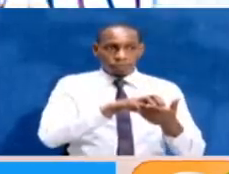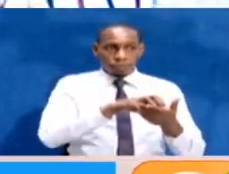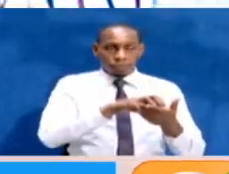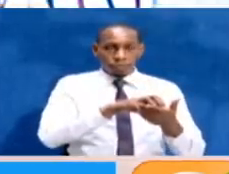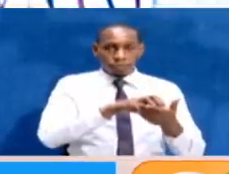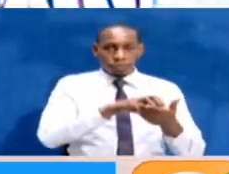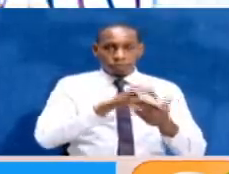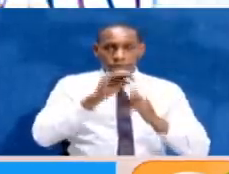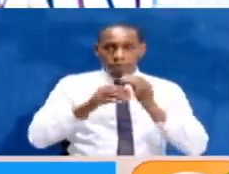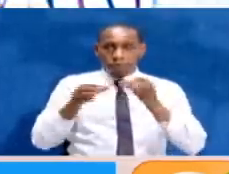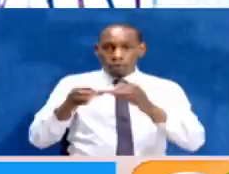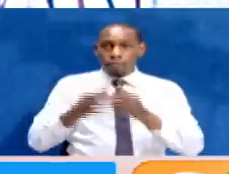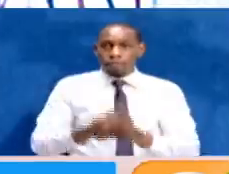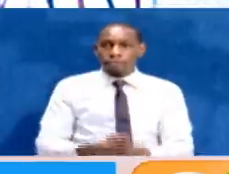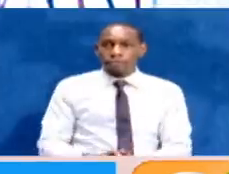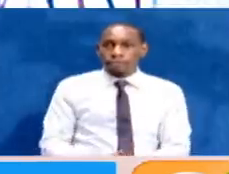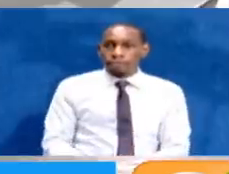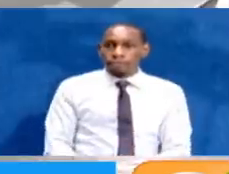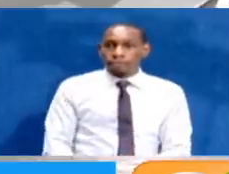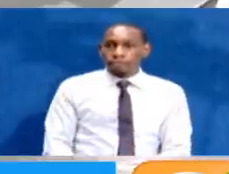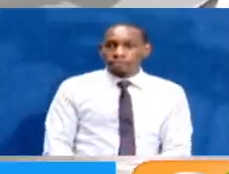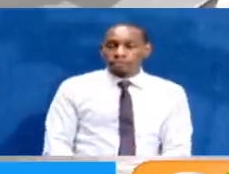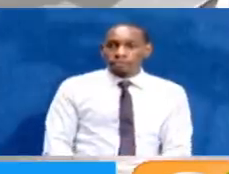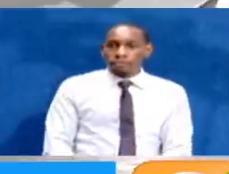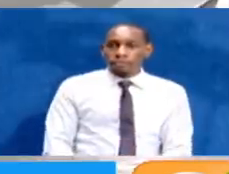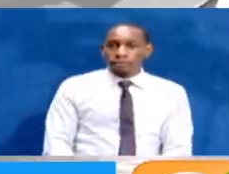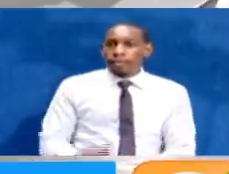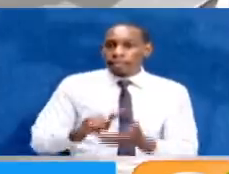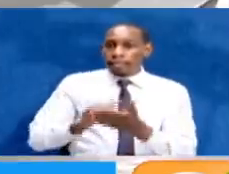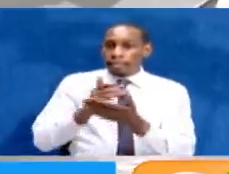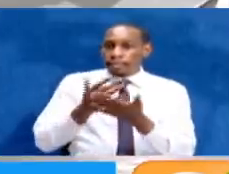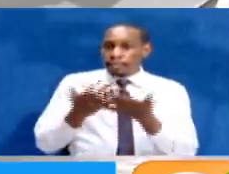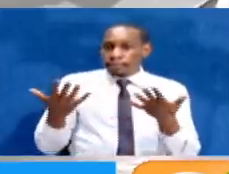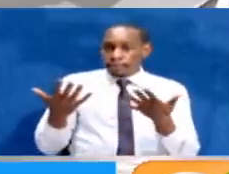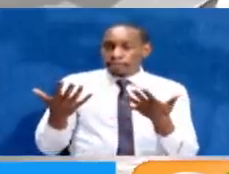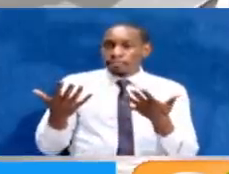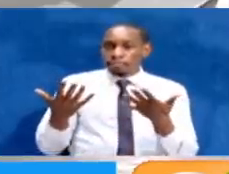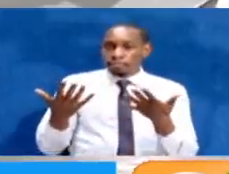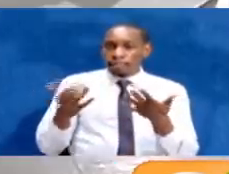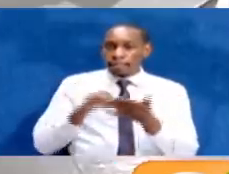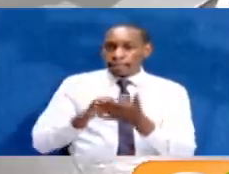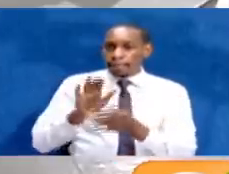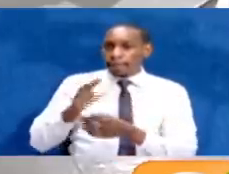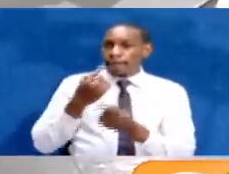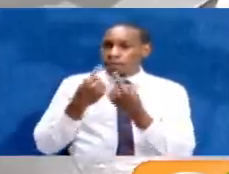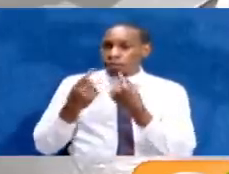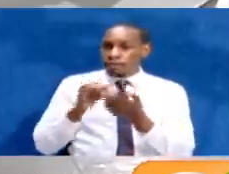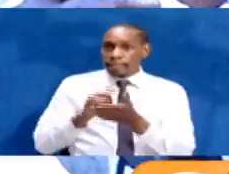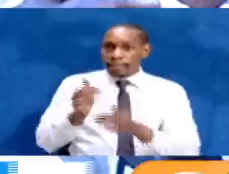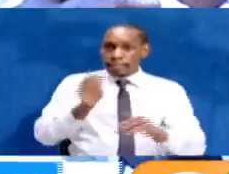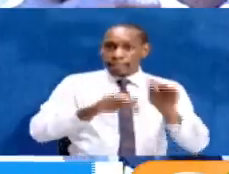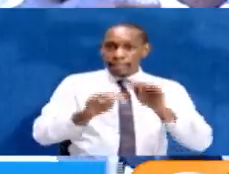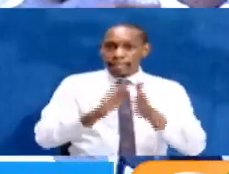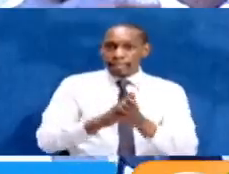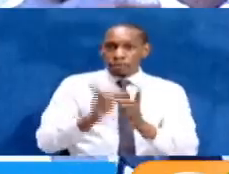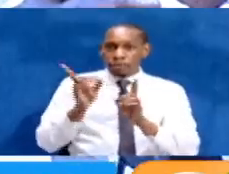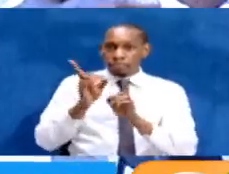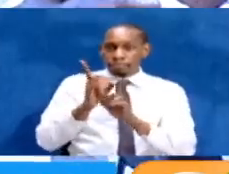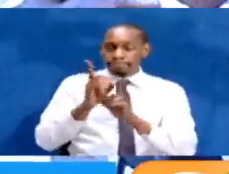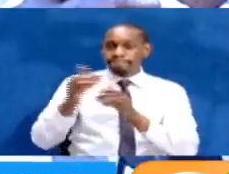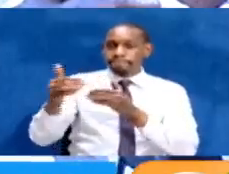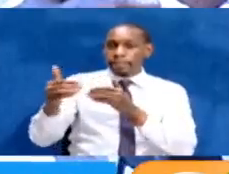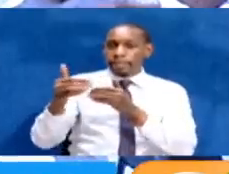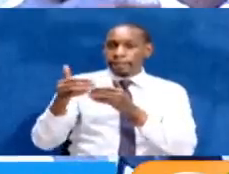entire grouping is concerned. And that's something you are talking about, Joe, is the election date is drawing